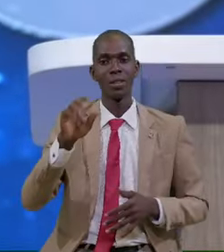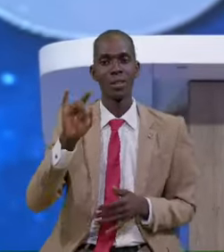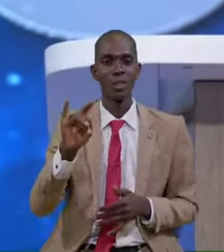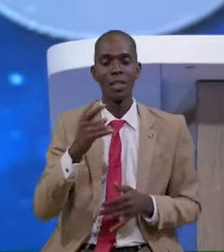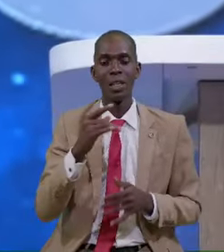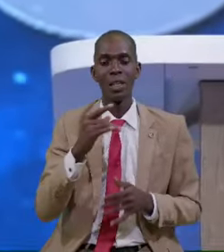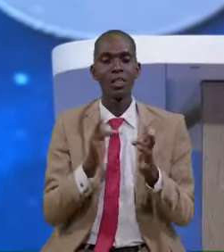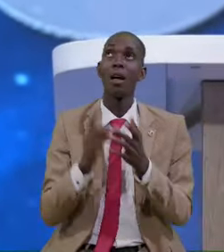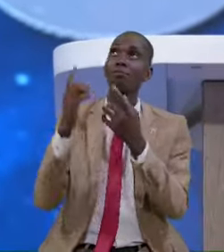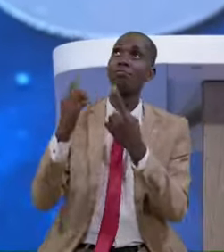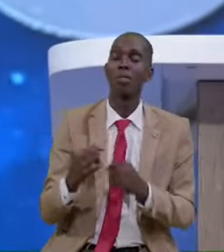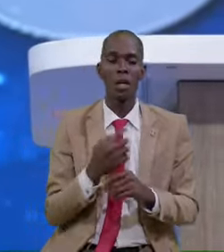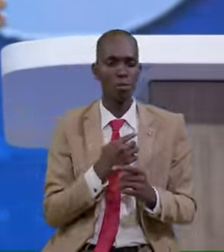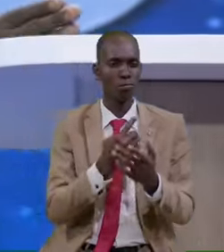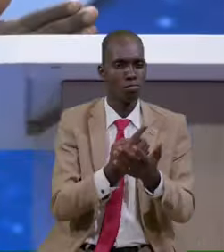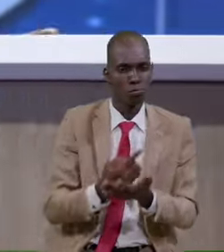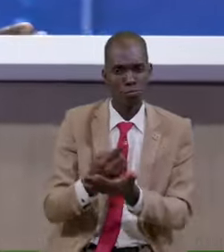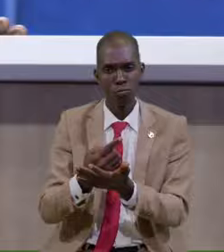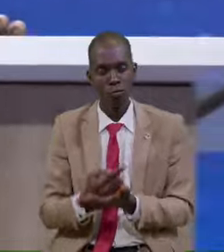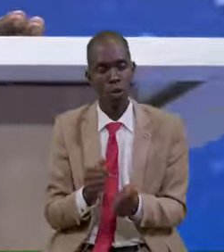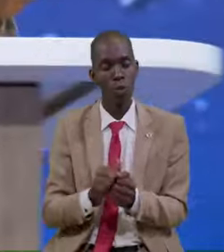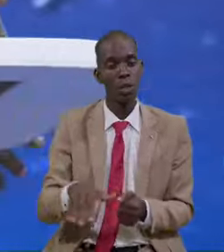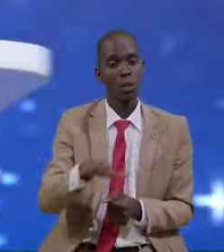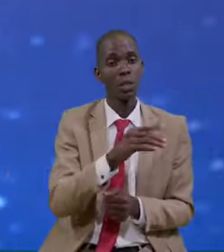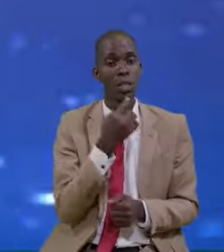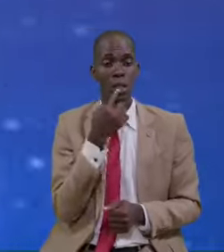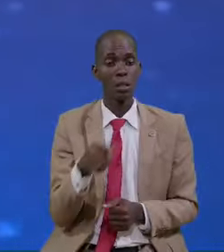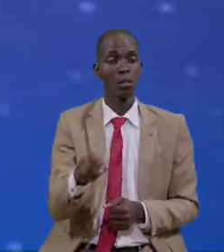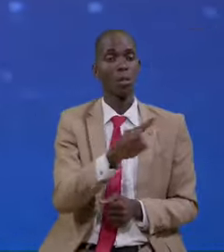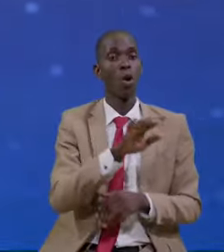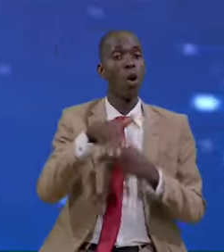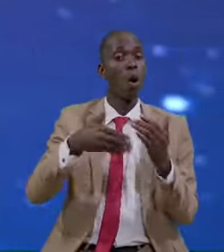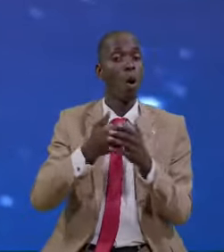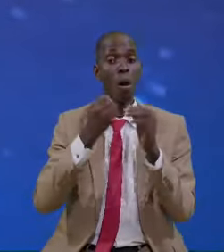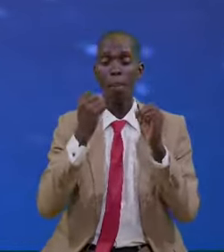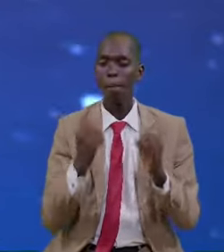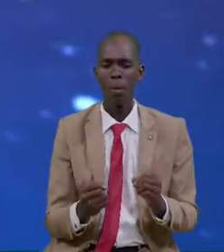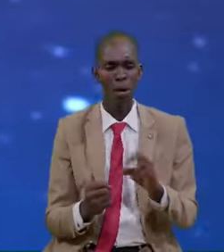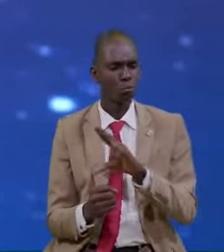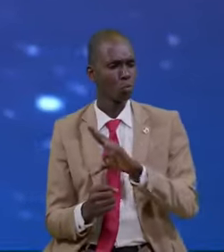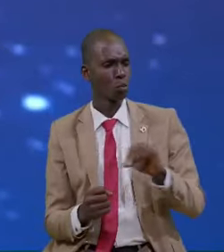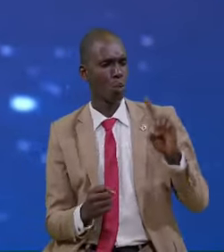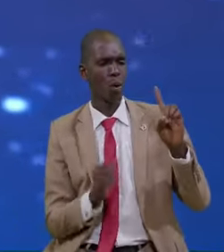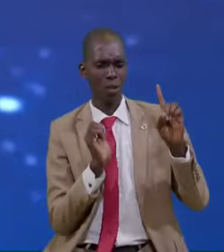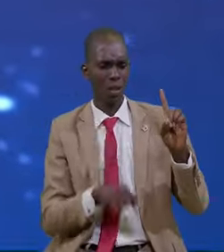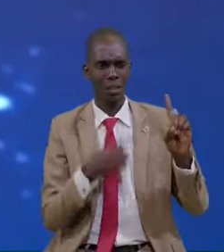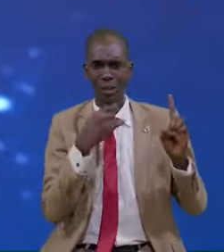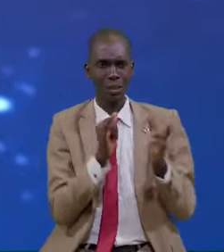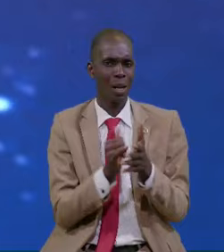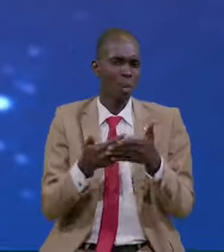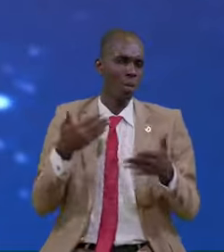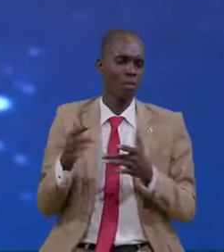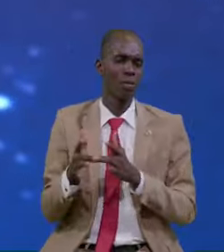them, saying, all power. Nobody could have said that before him.